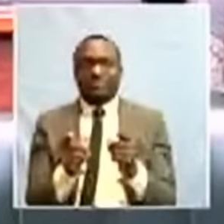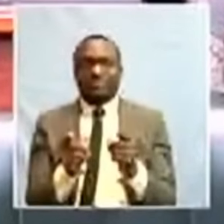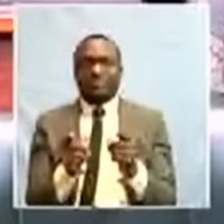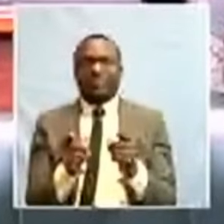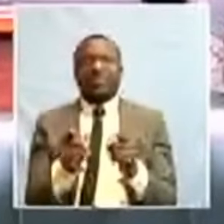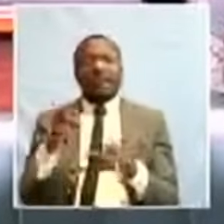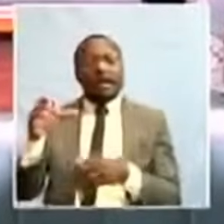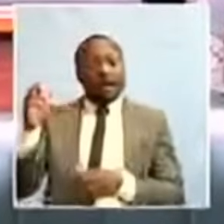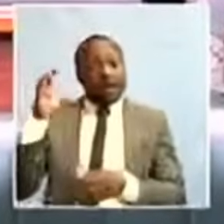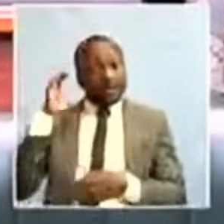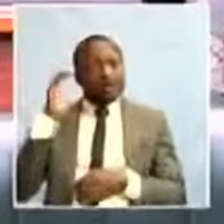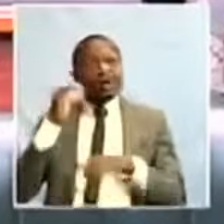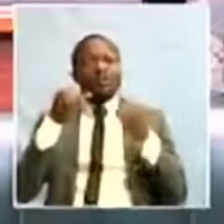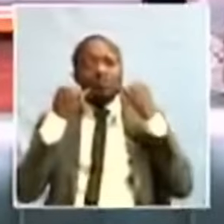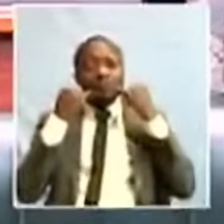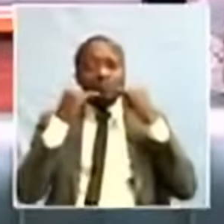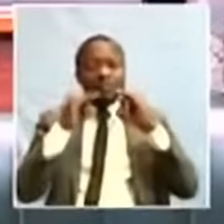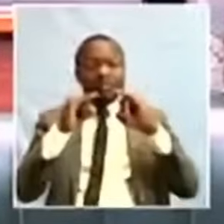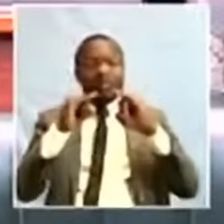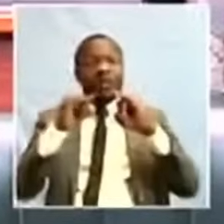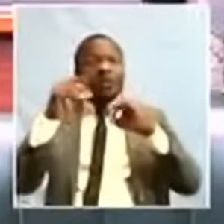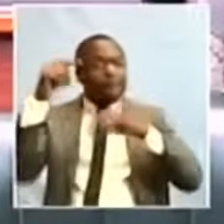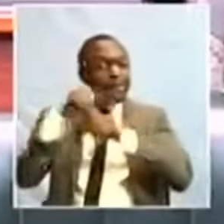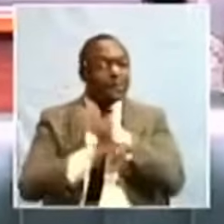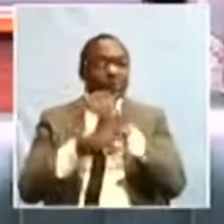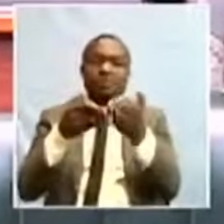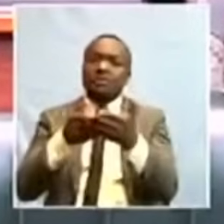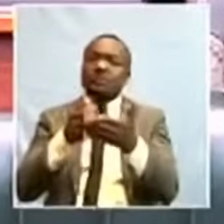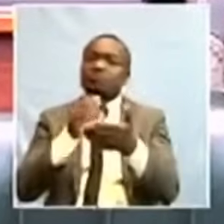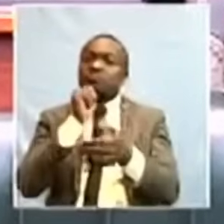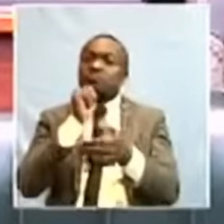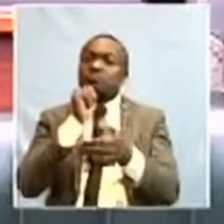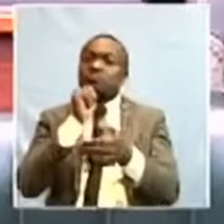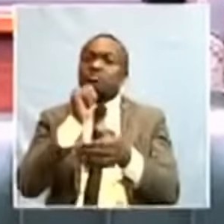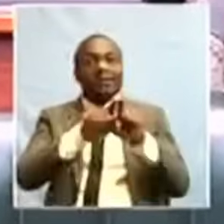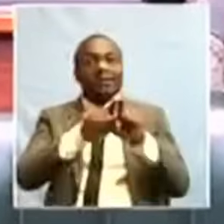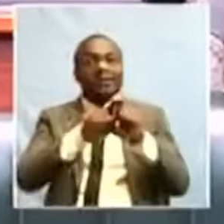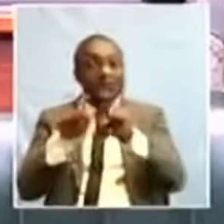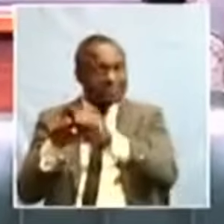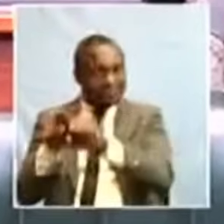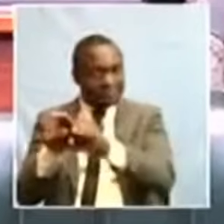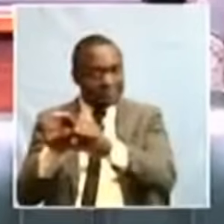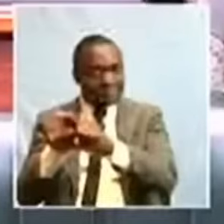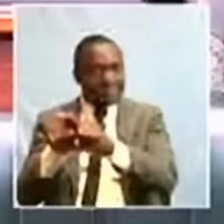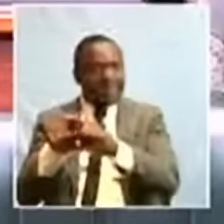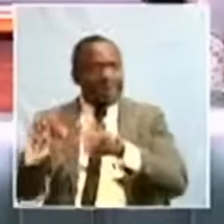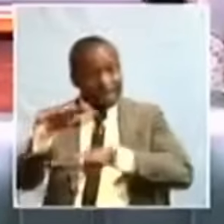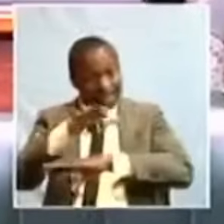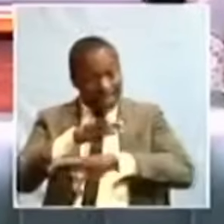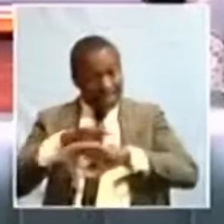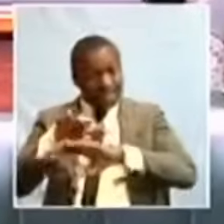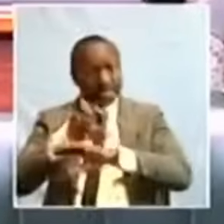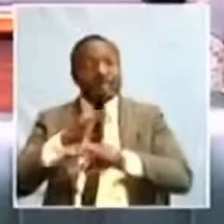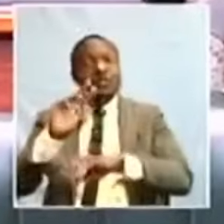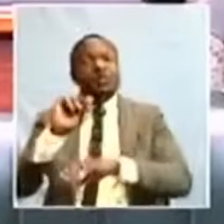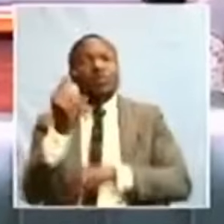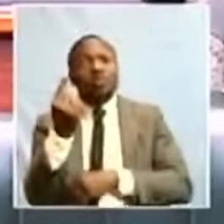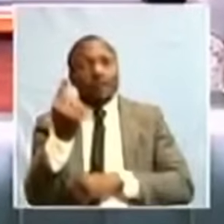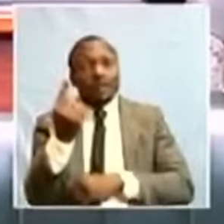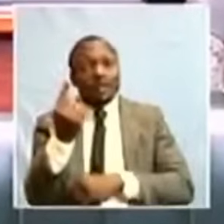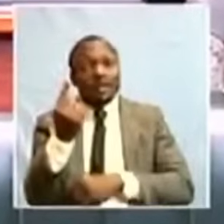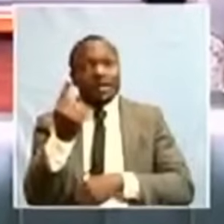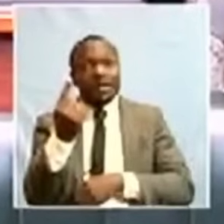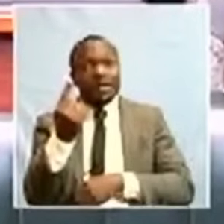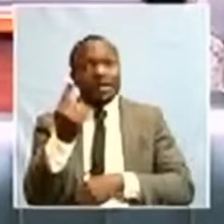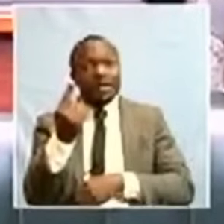the capacity to tell beyond this may not be there. Also, basically, no one is